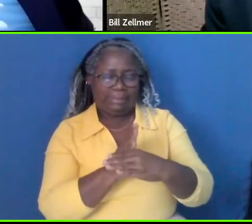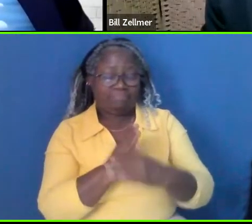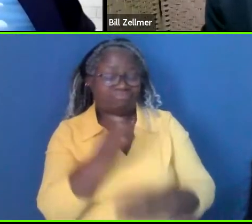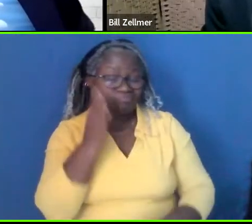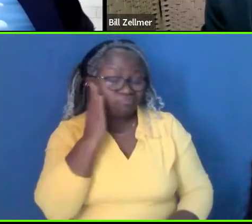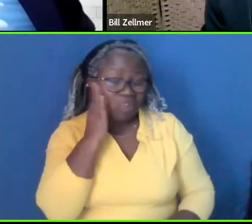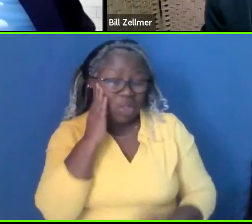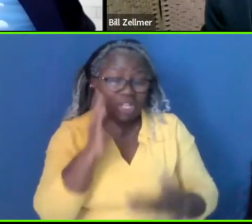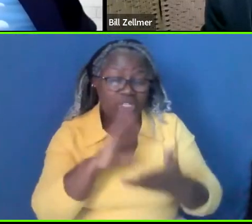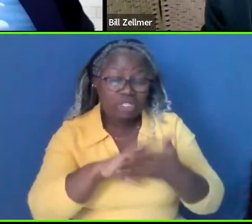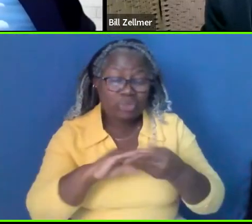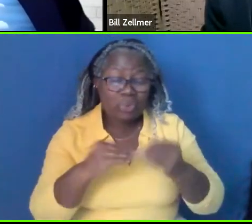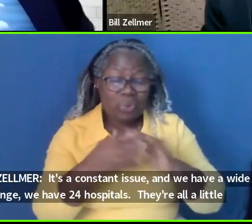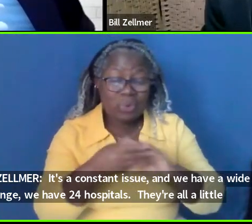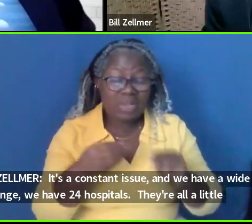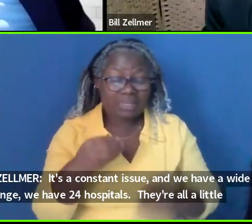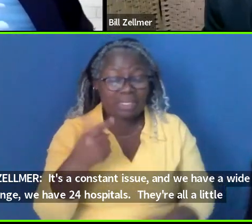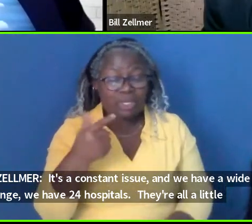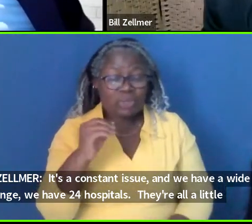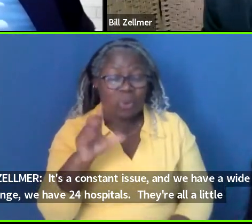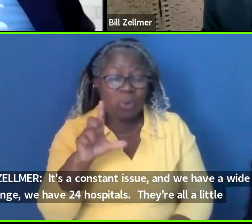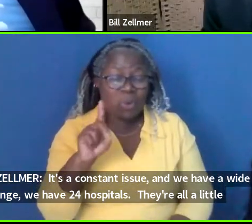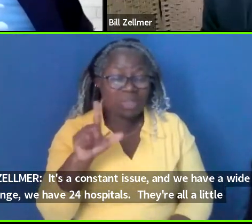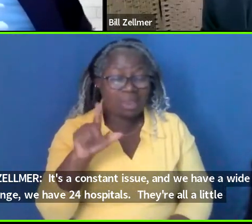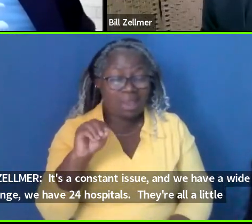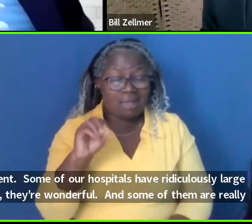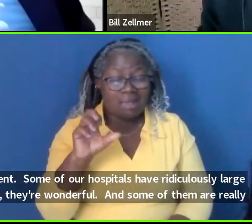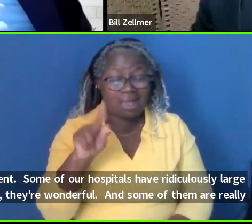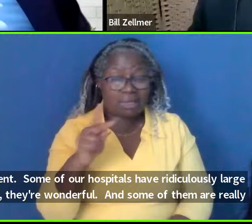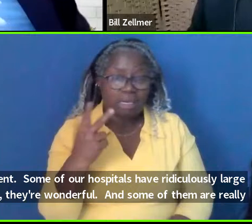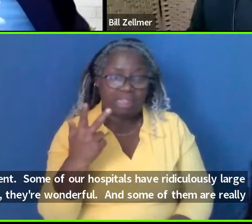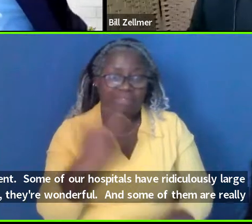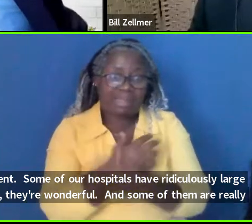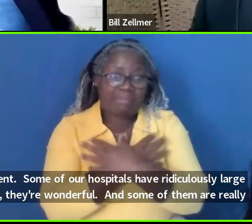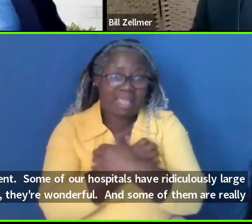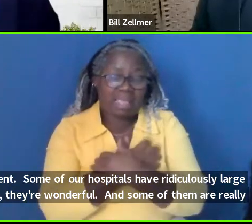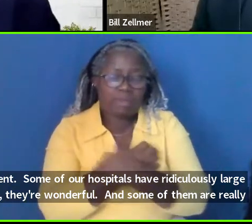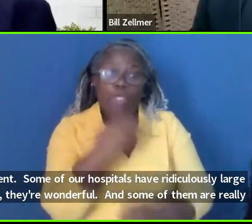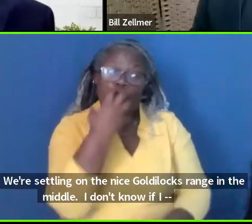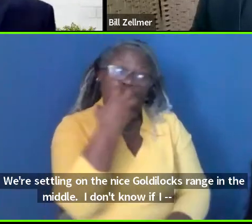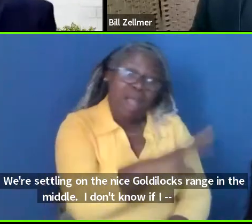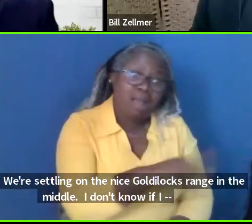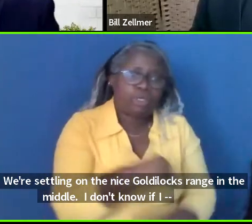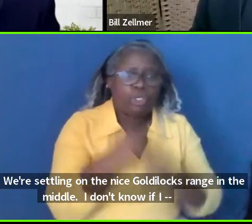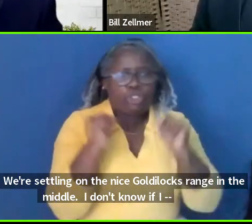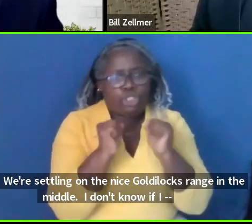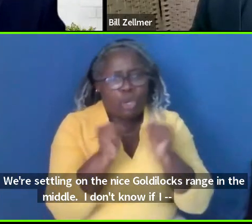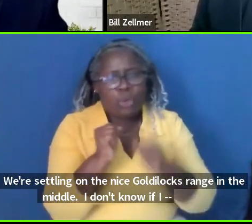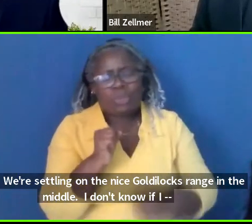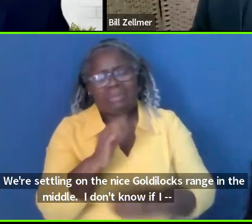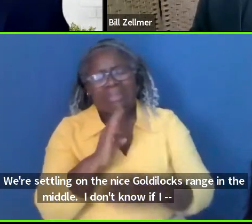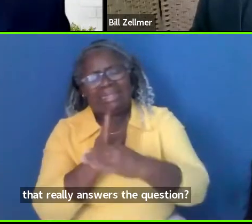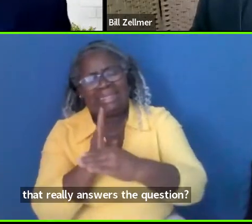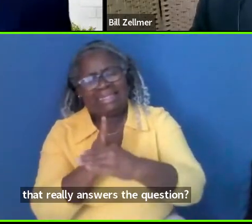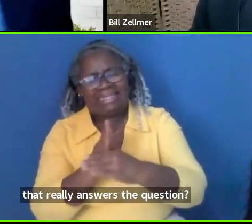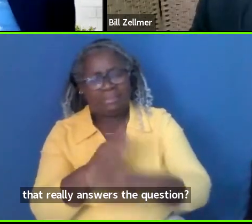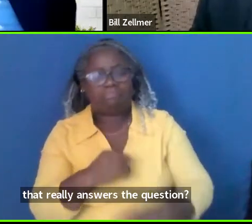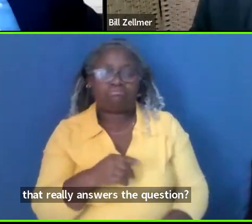that really answers the question. No, it does. All right, so Bill, we want to thank you again for